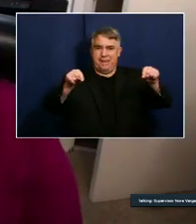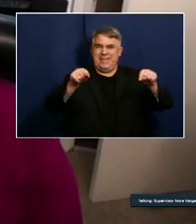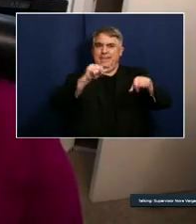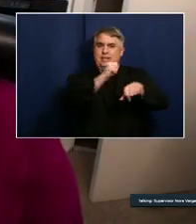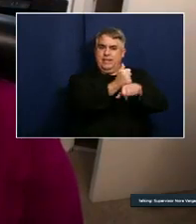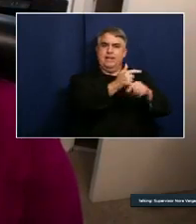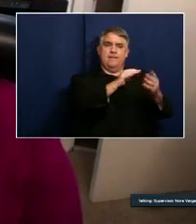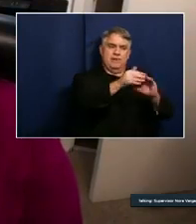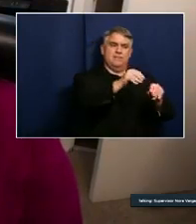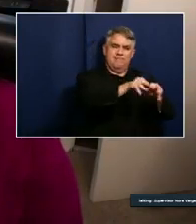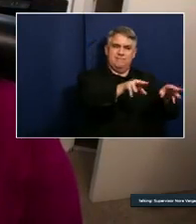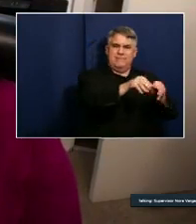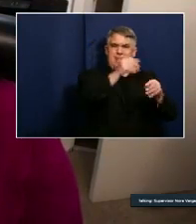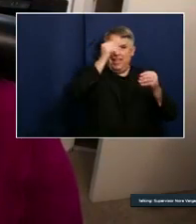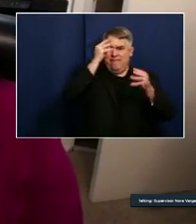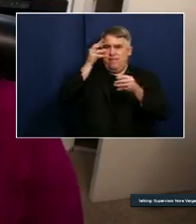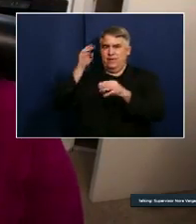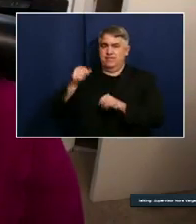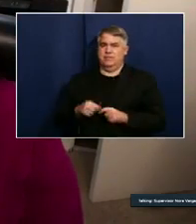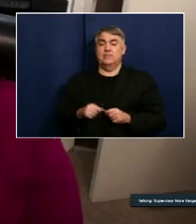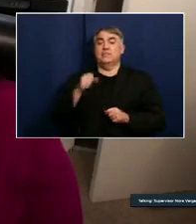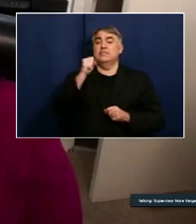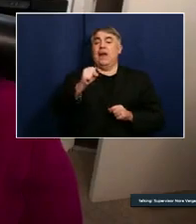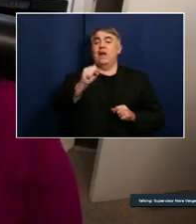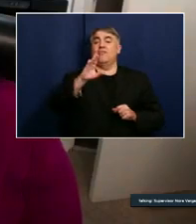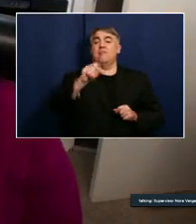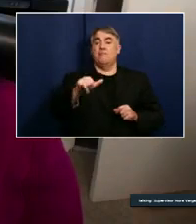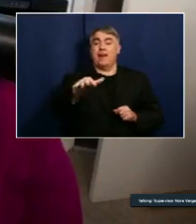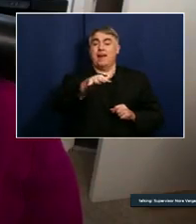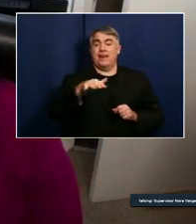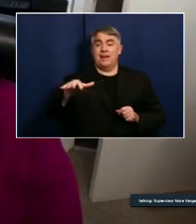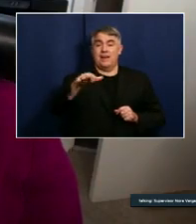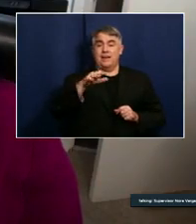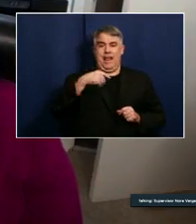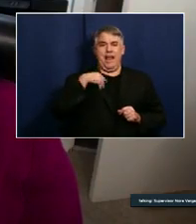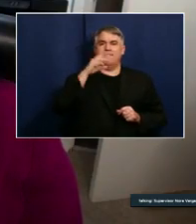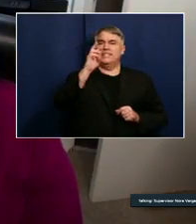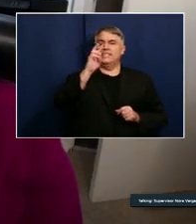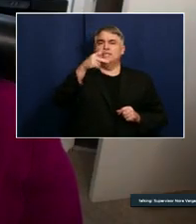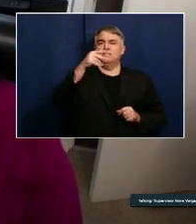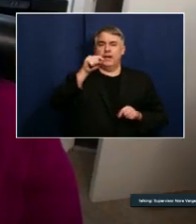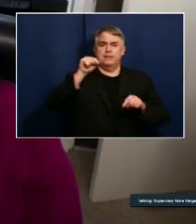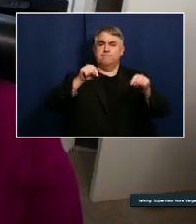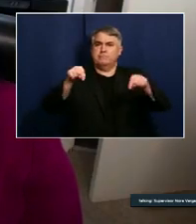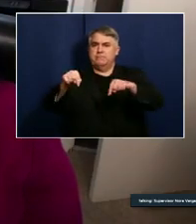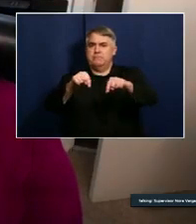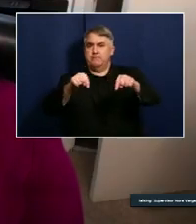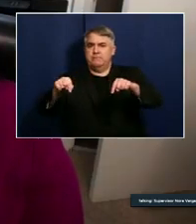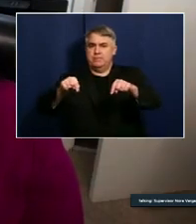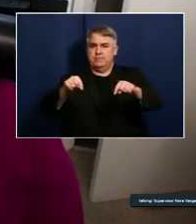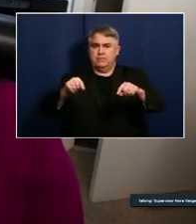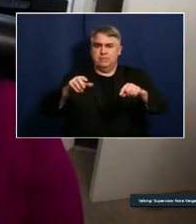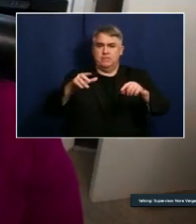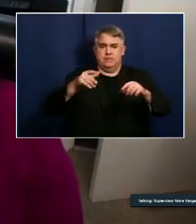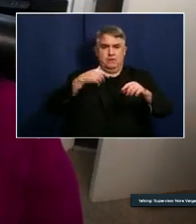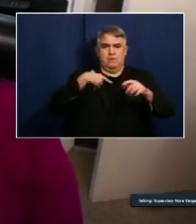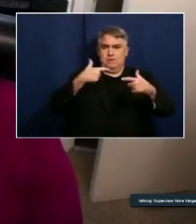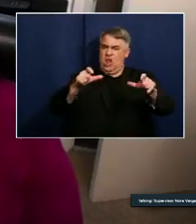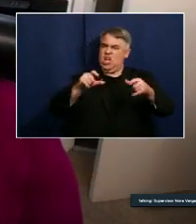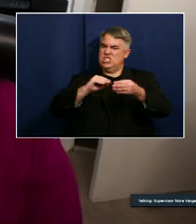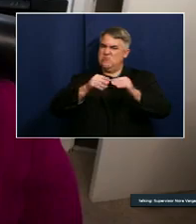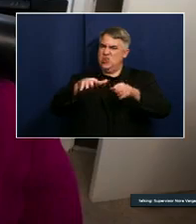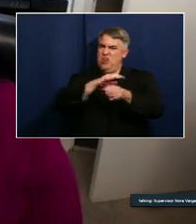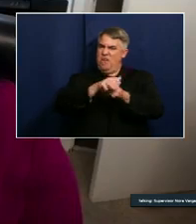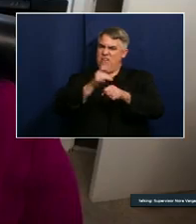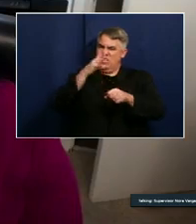pods in the South Bay alone, where the highest concentration of communities that have been impacted are concentrated,